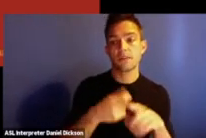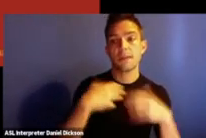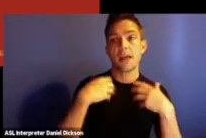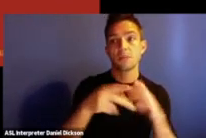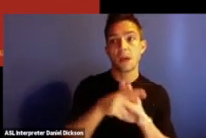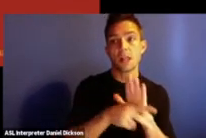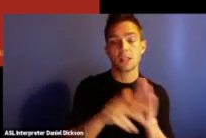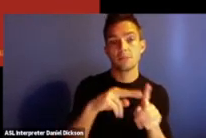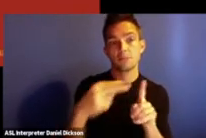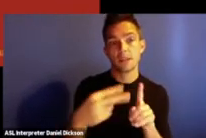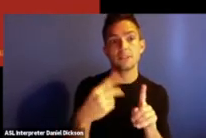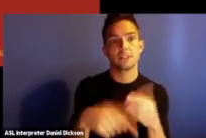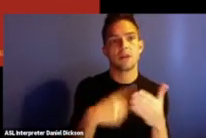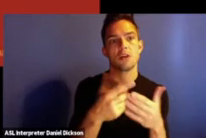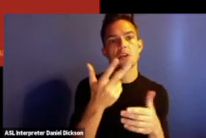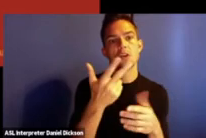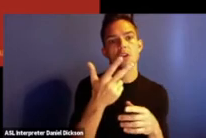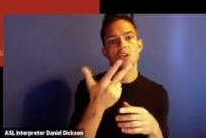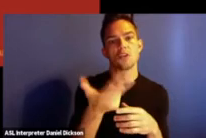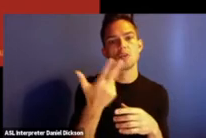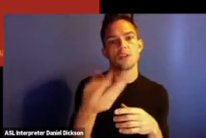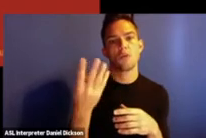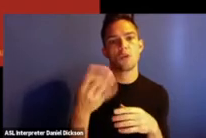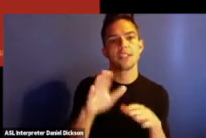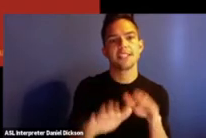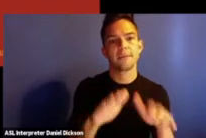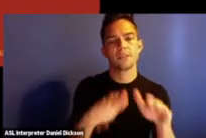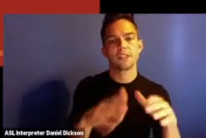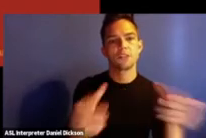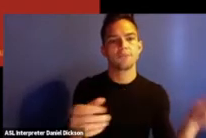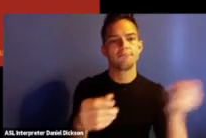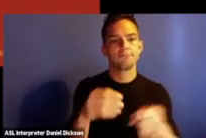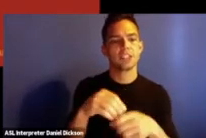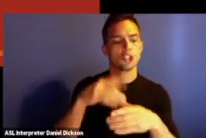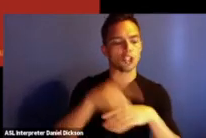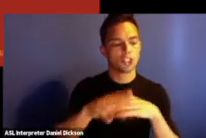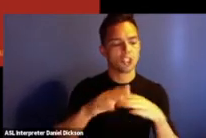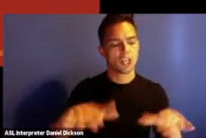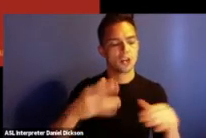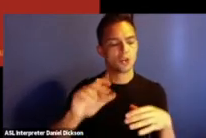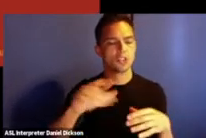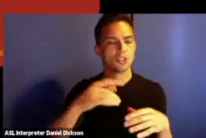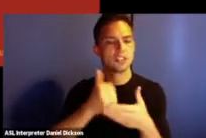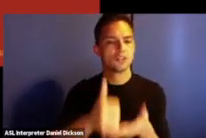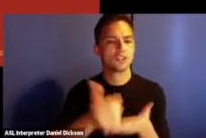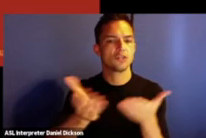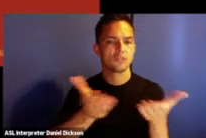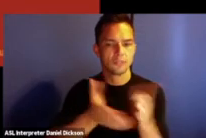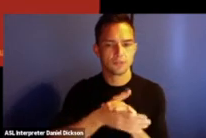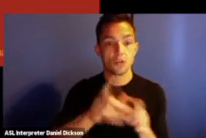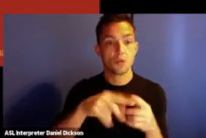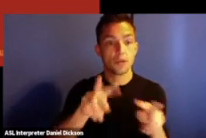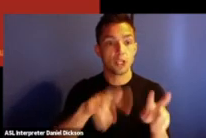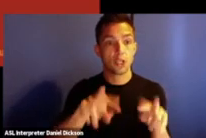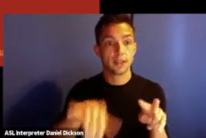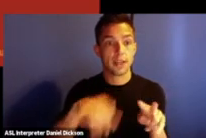standpoint is that it's about 3 to 4 steps to get your child into early intervention services. When we look then at that, what happens